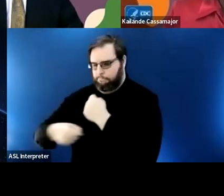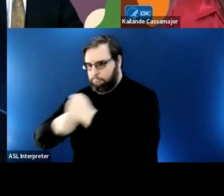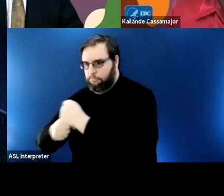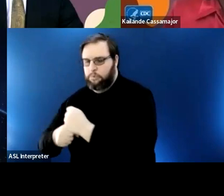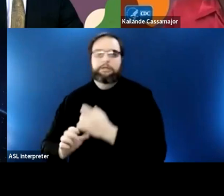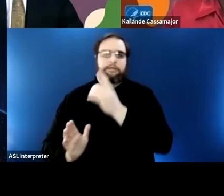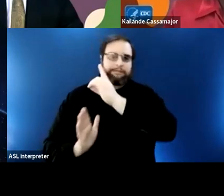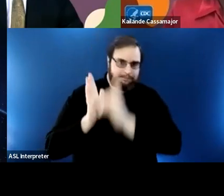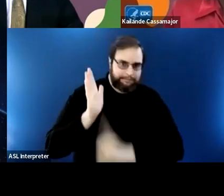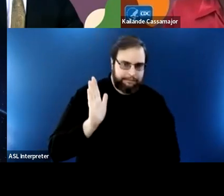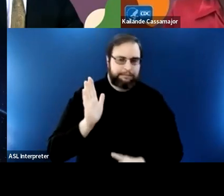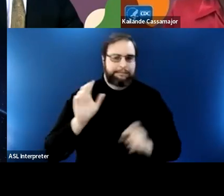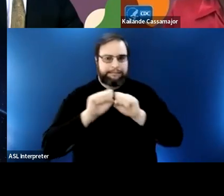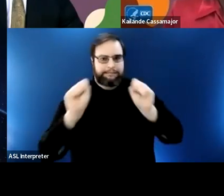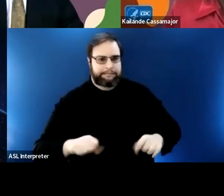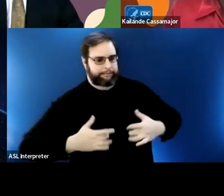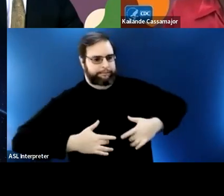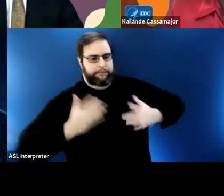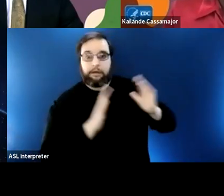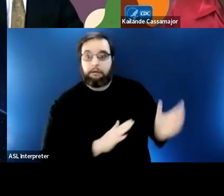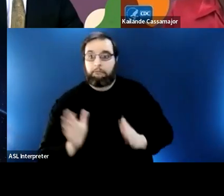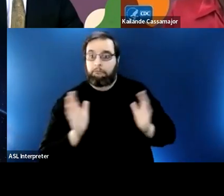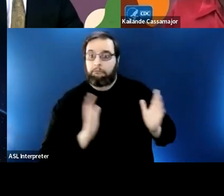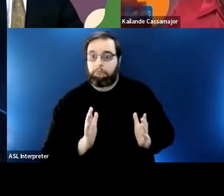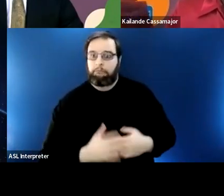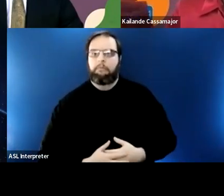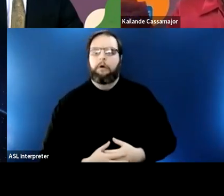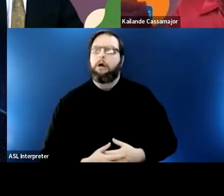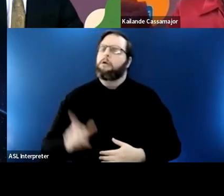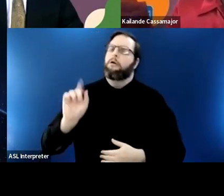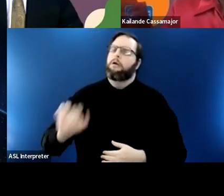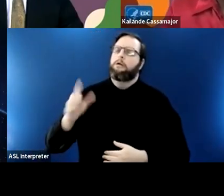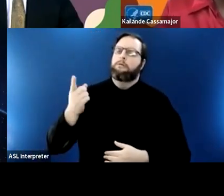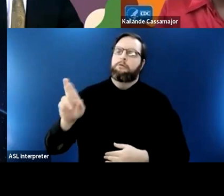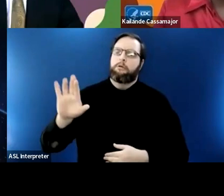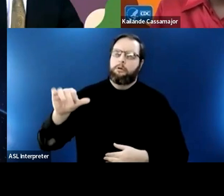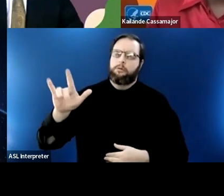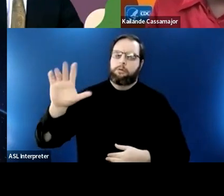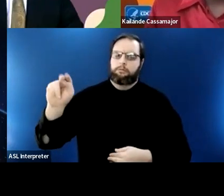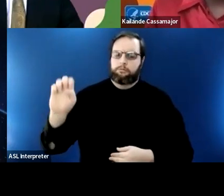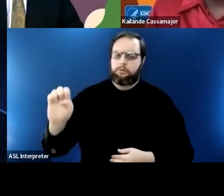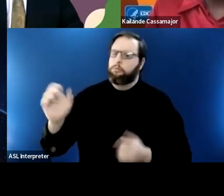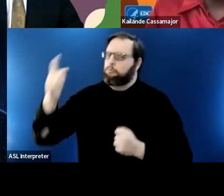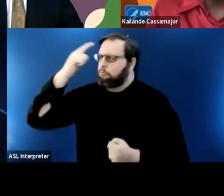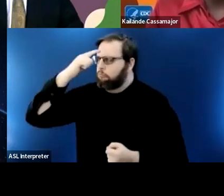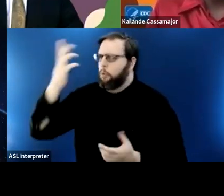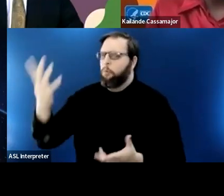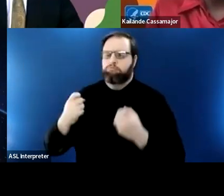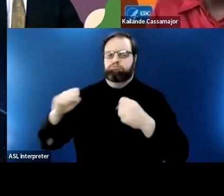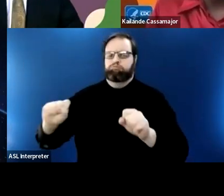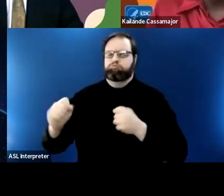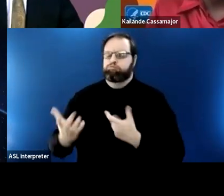system design, event planning. And let me ask Dr. Carlisle your thoughts on that. What would be some of the